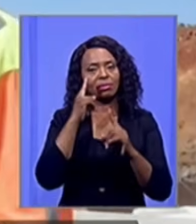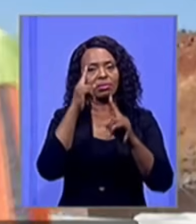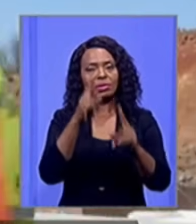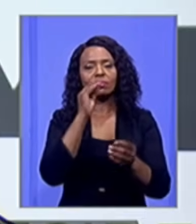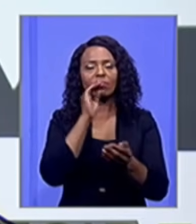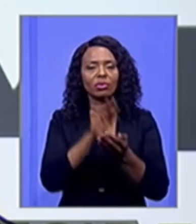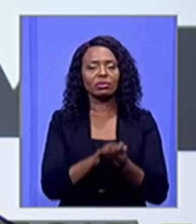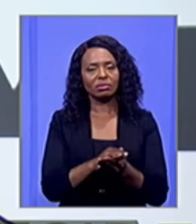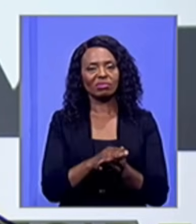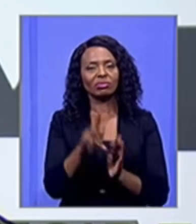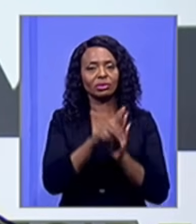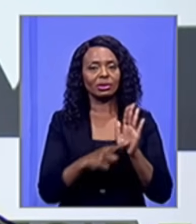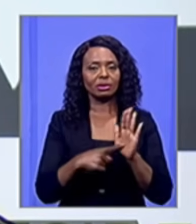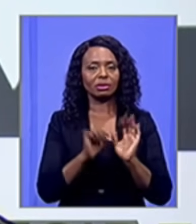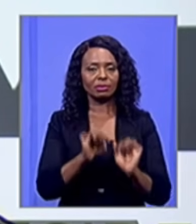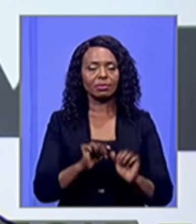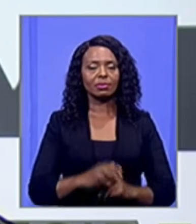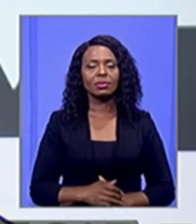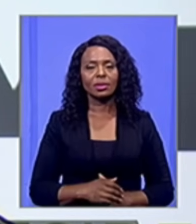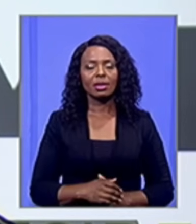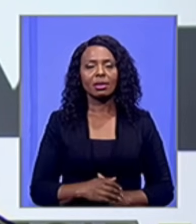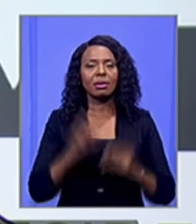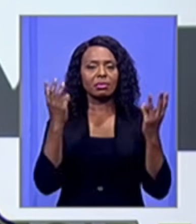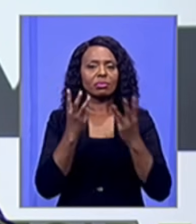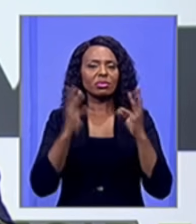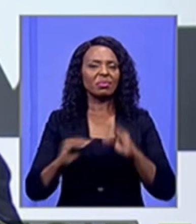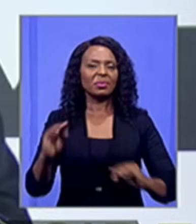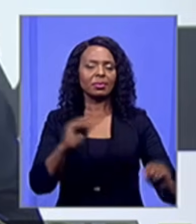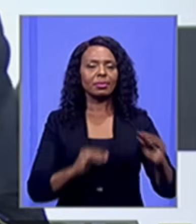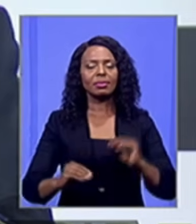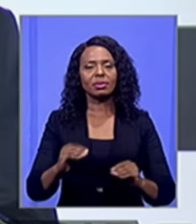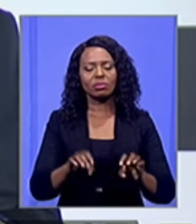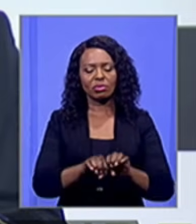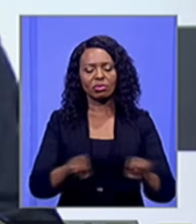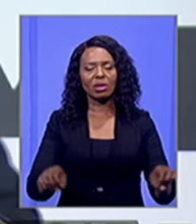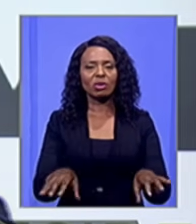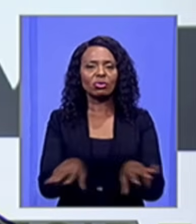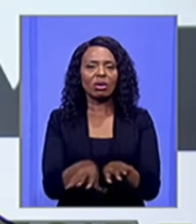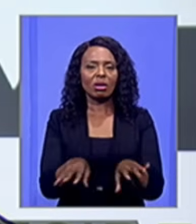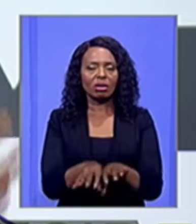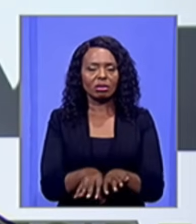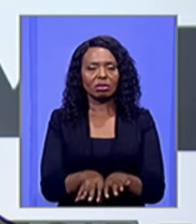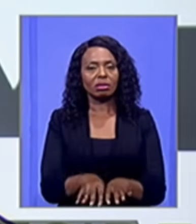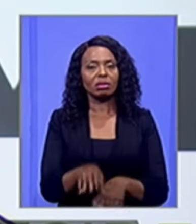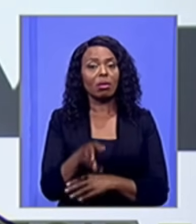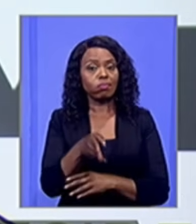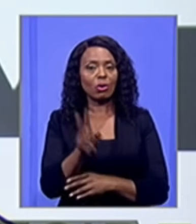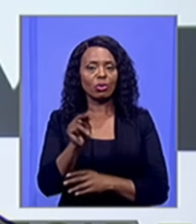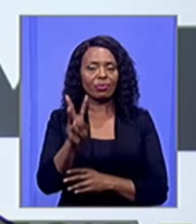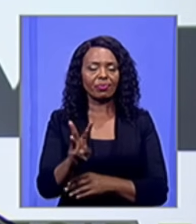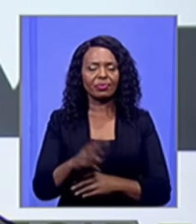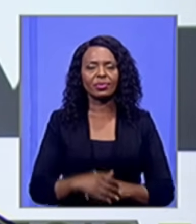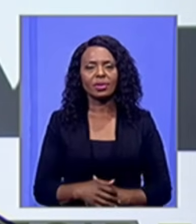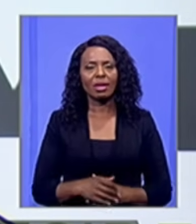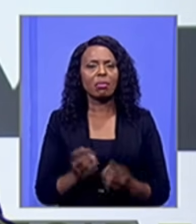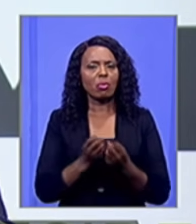Northwest. Batho ba bua ka storage, ba bantsi ba bua ka metsi,